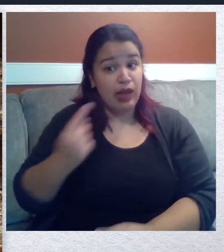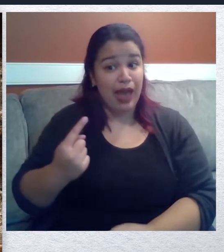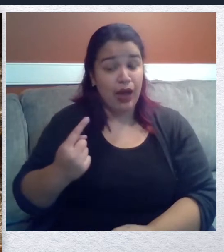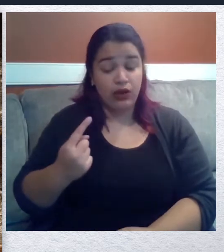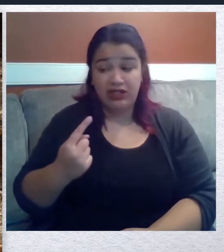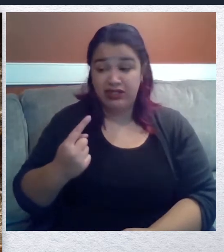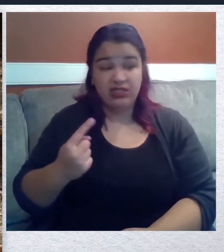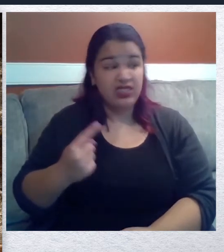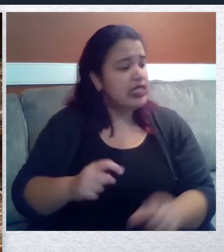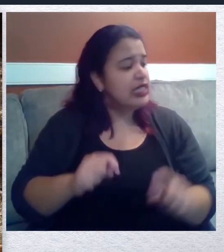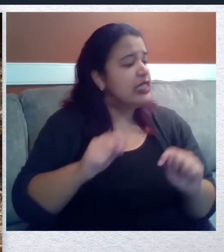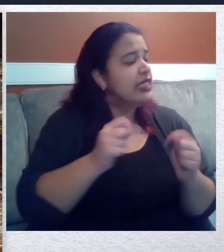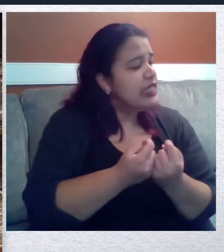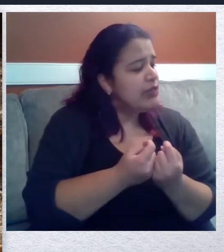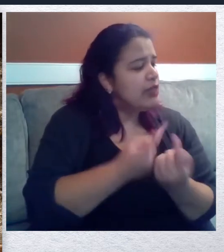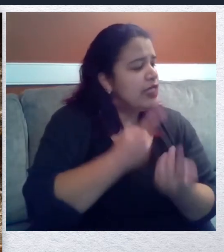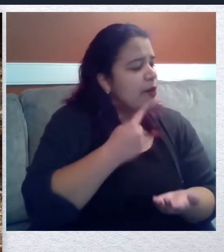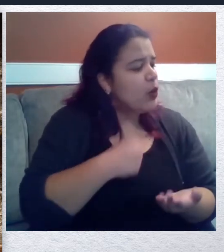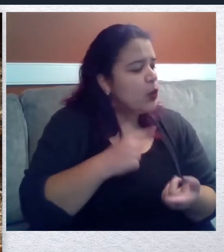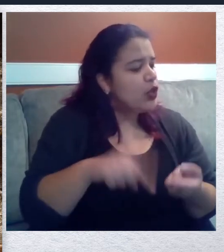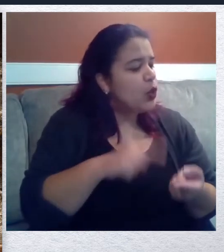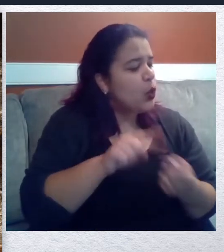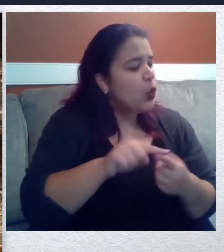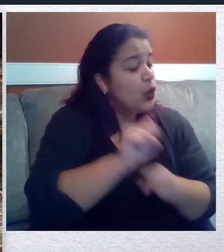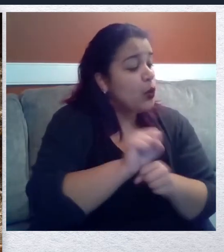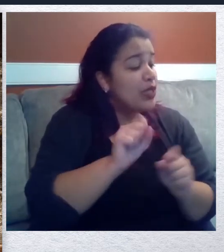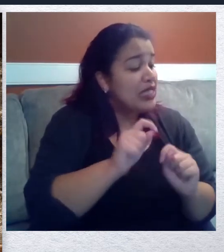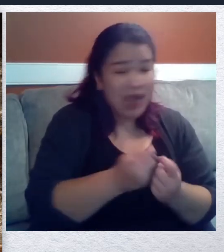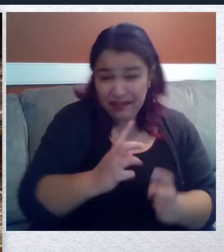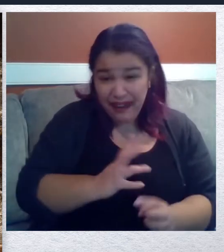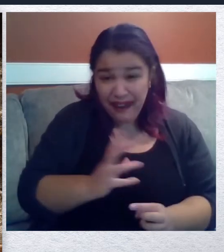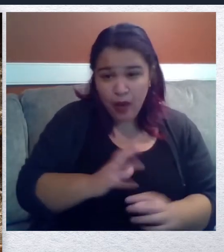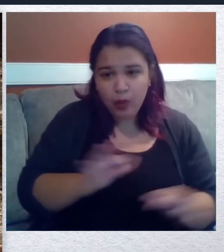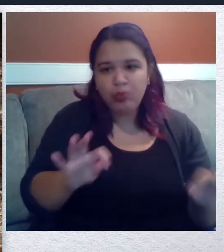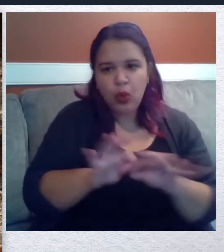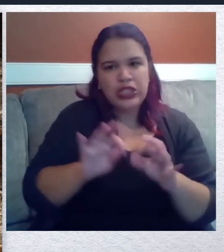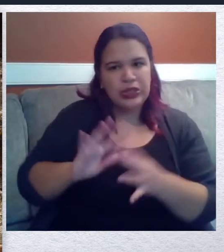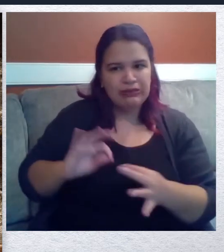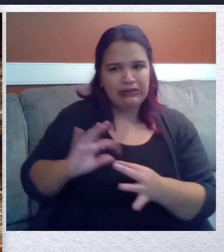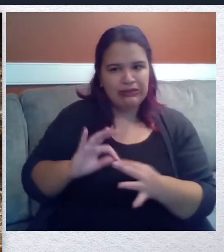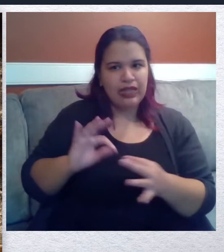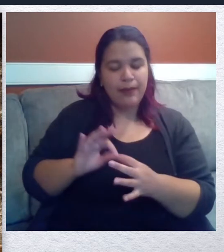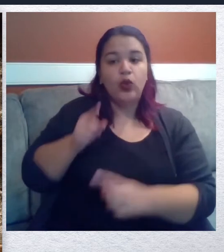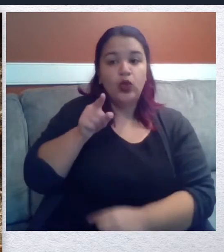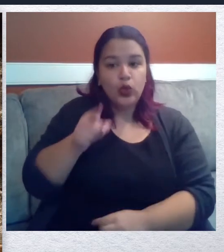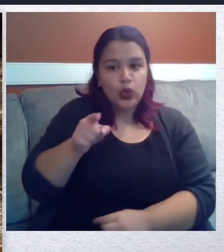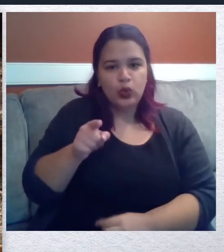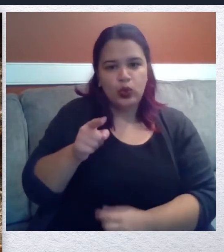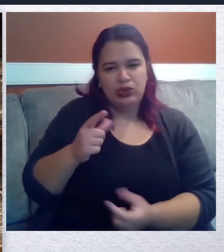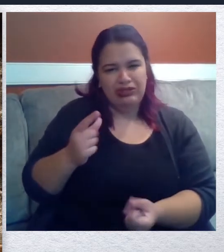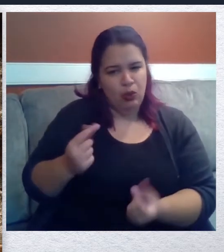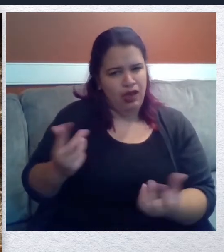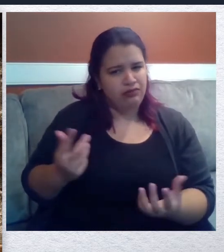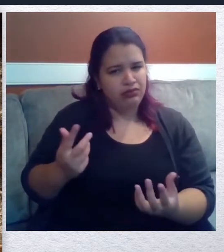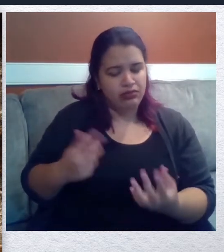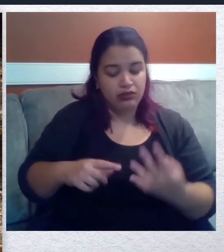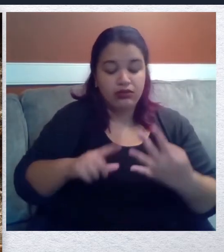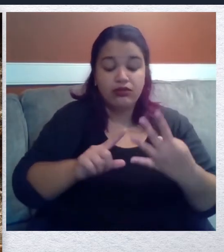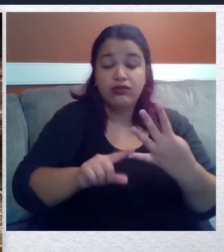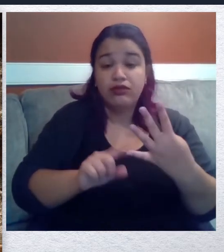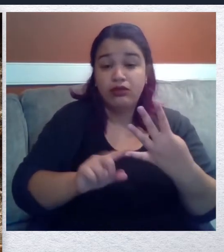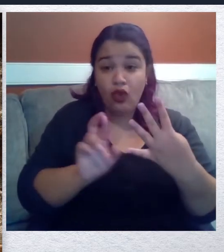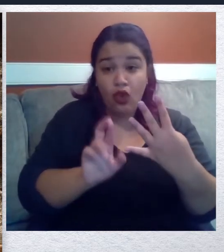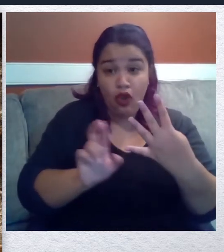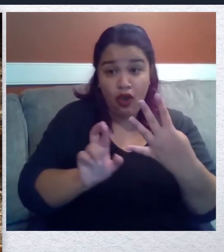very specific. Now, the final part of STAR is the result. You want to describe how your